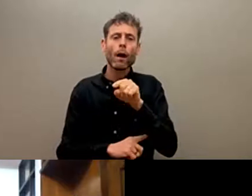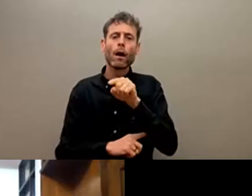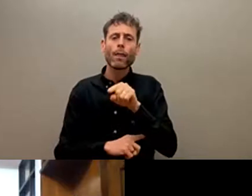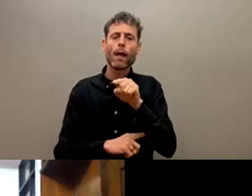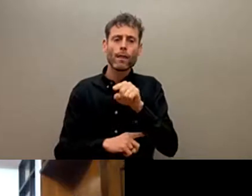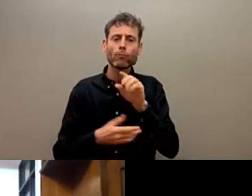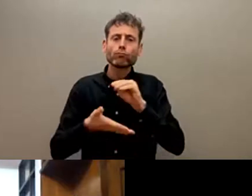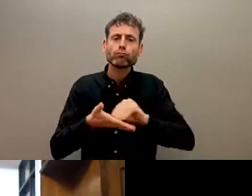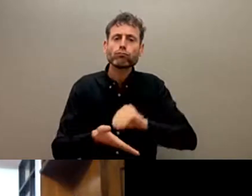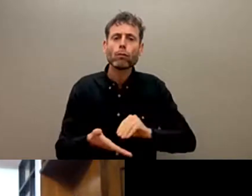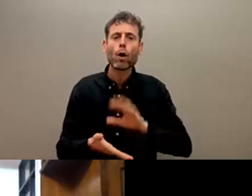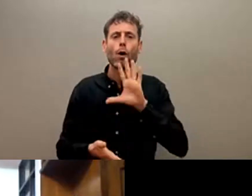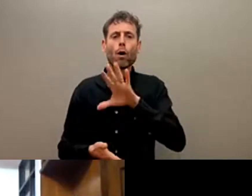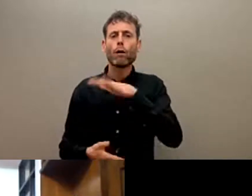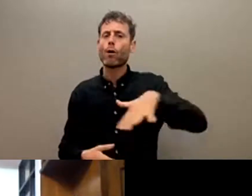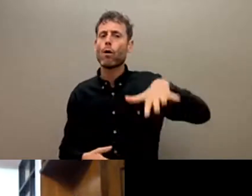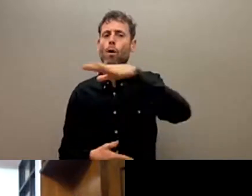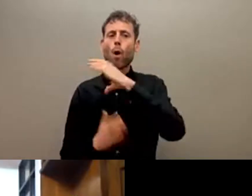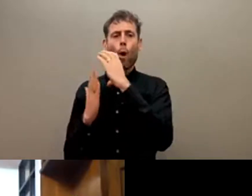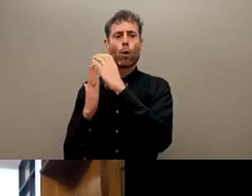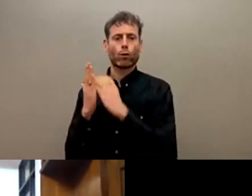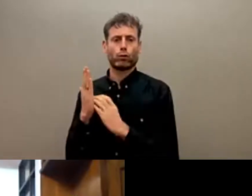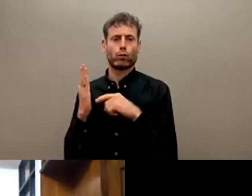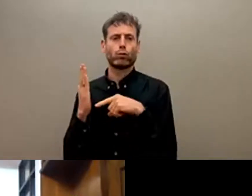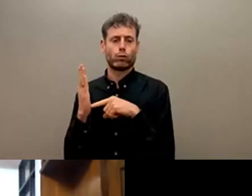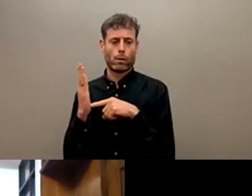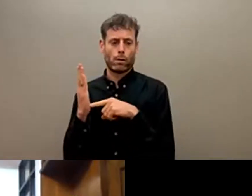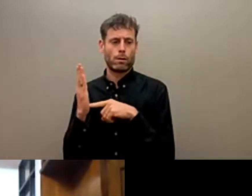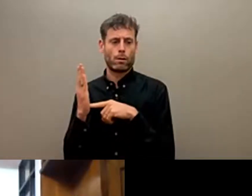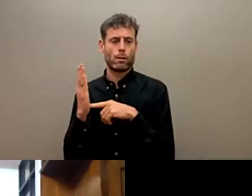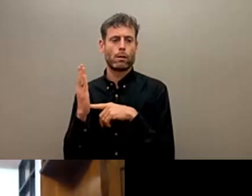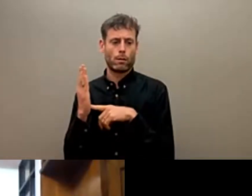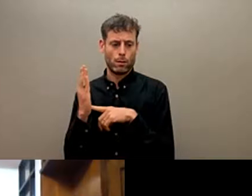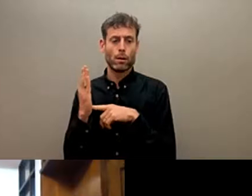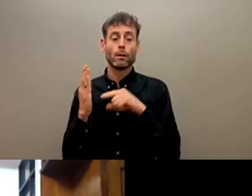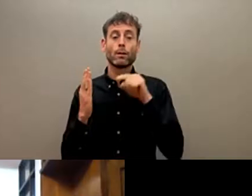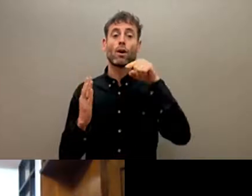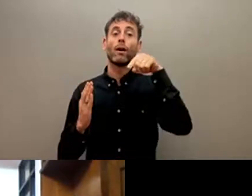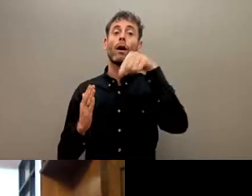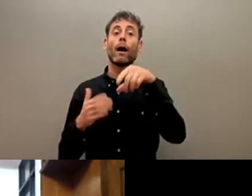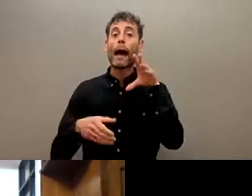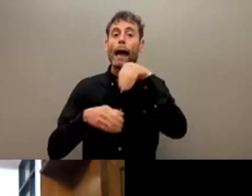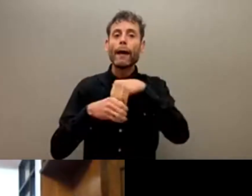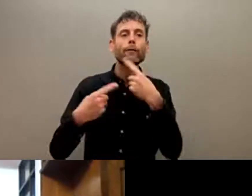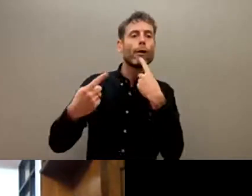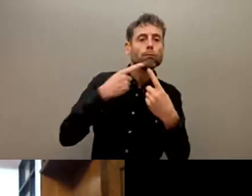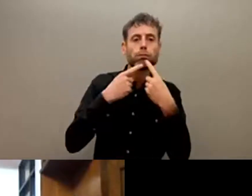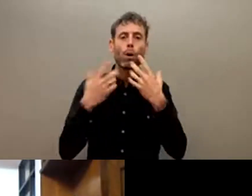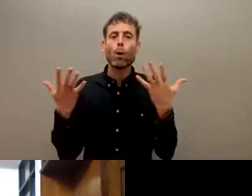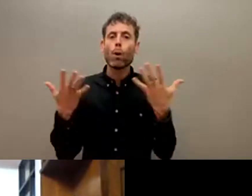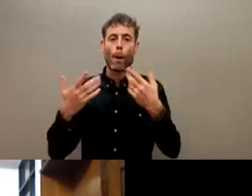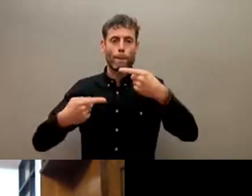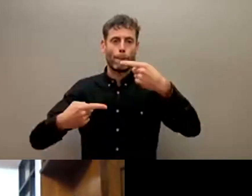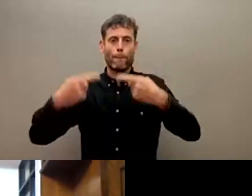and in this instant also, we pushed the parliamentarians. That time I was working as a